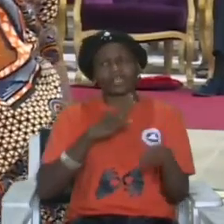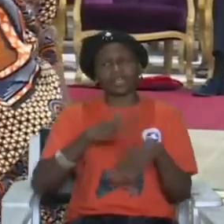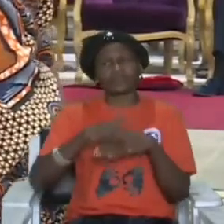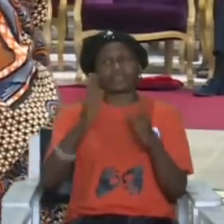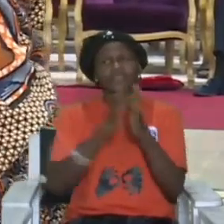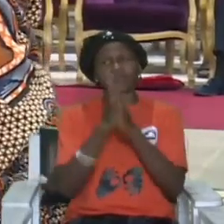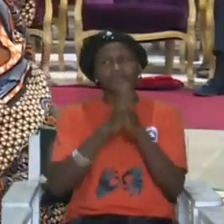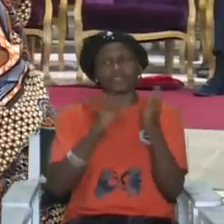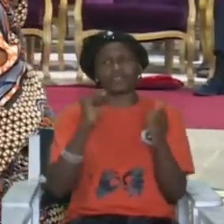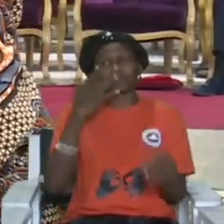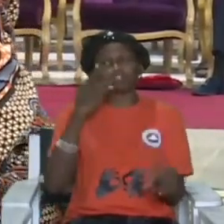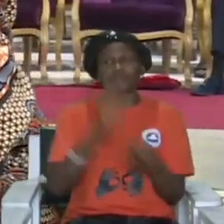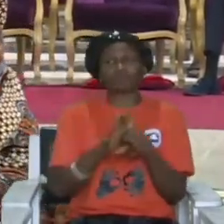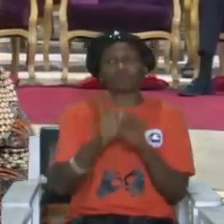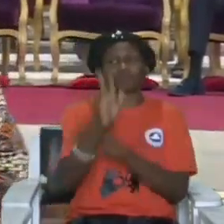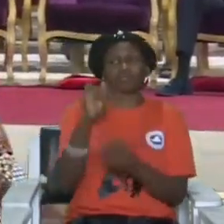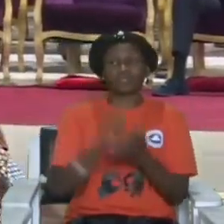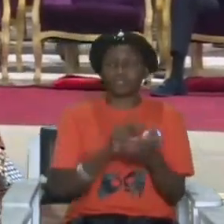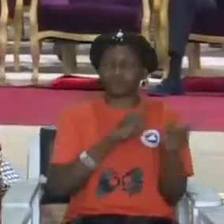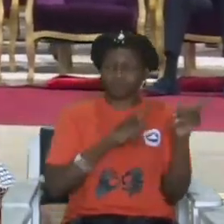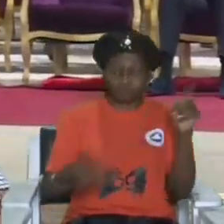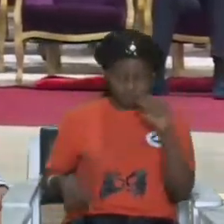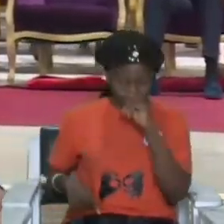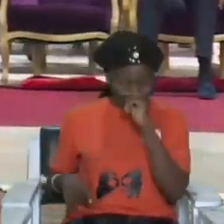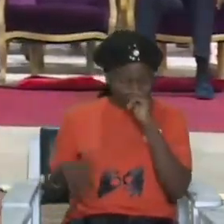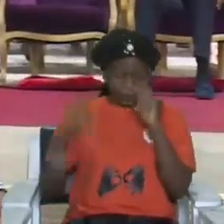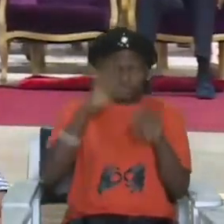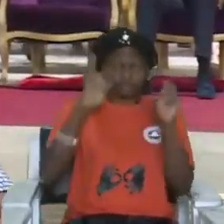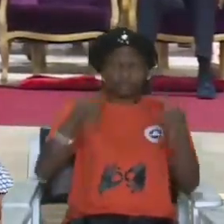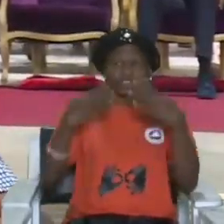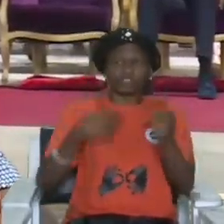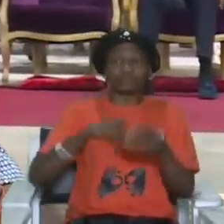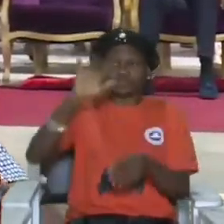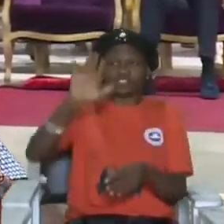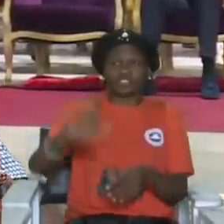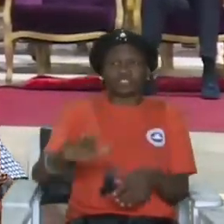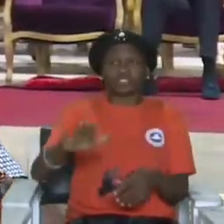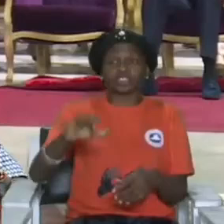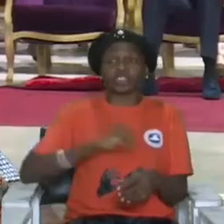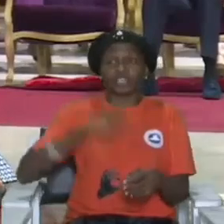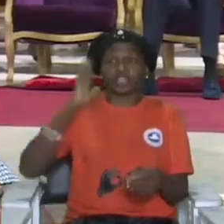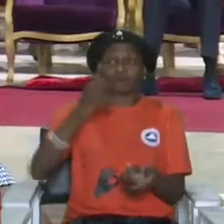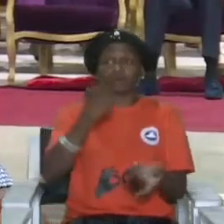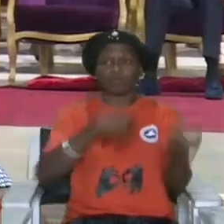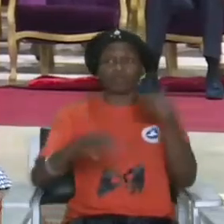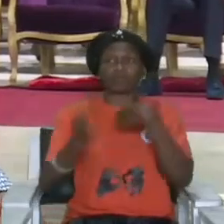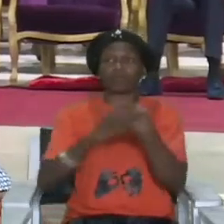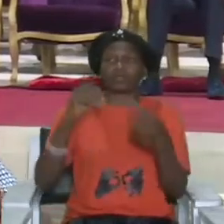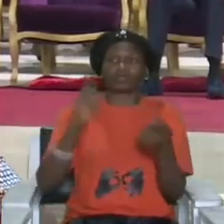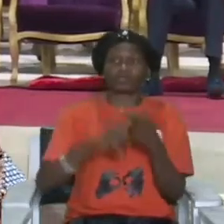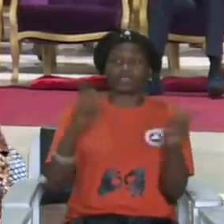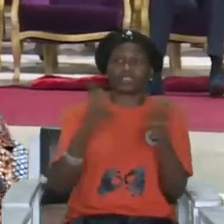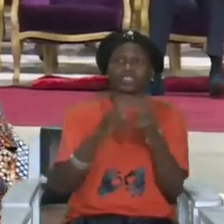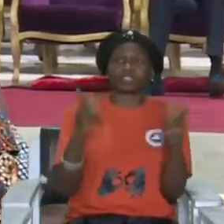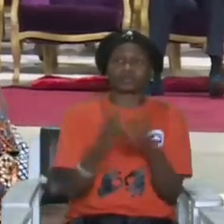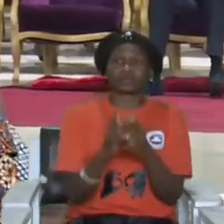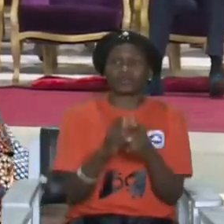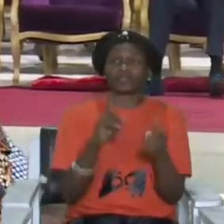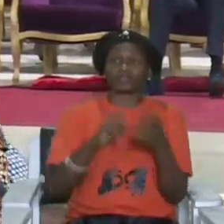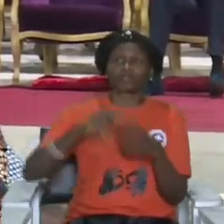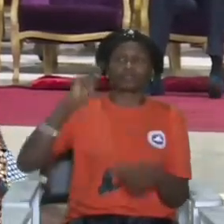praying, I promised God, I said, Lord, if you give me a child, I will come back to the campground